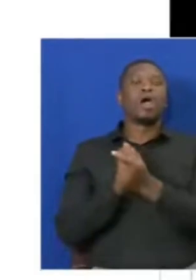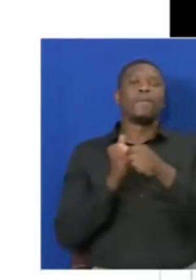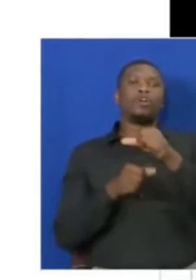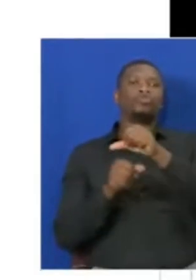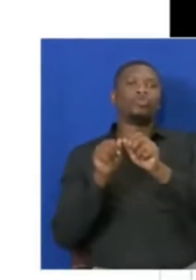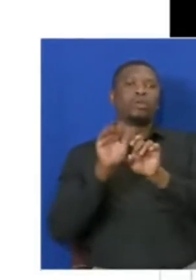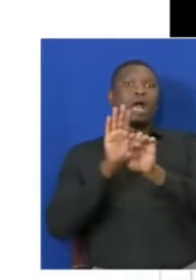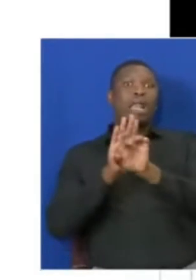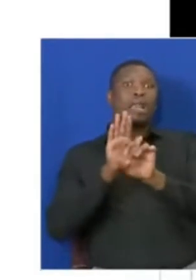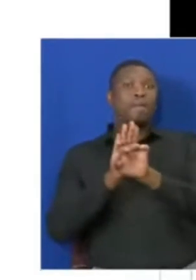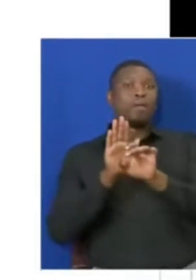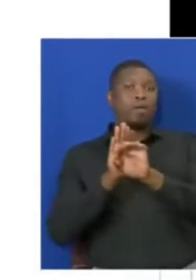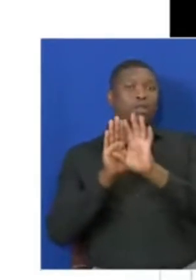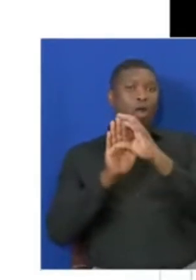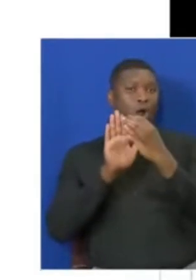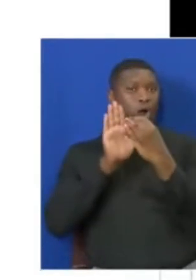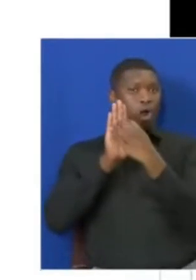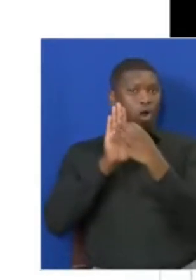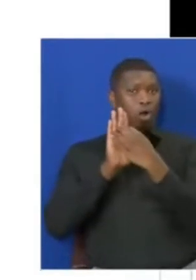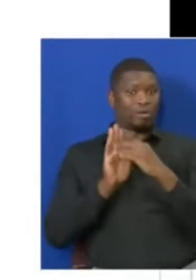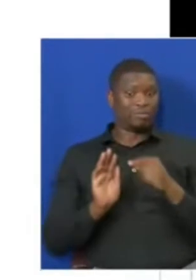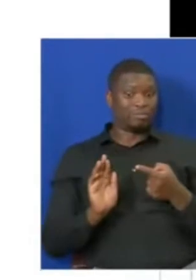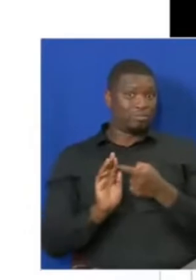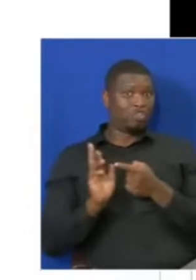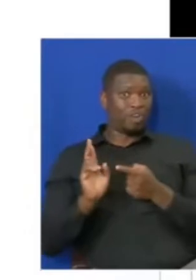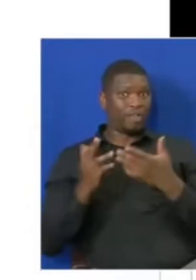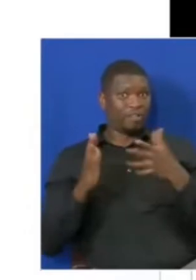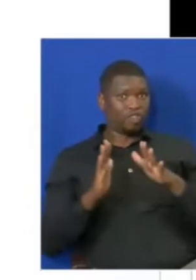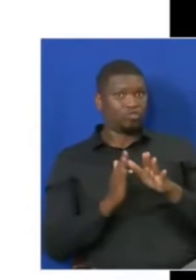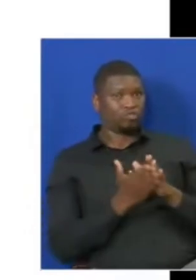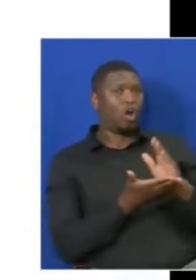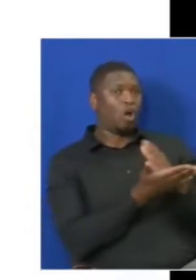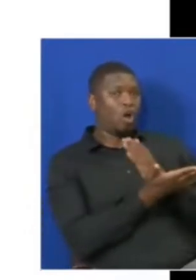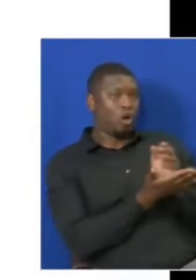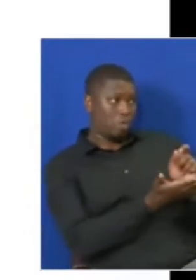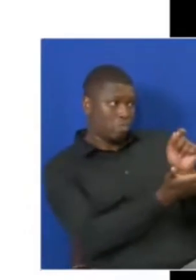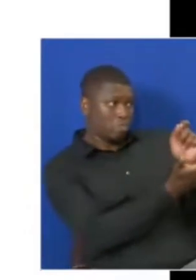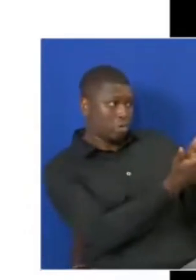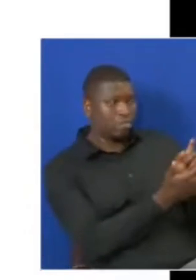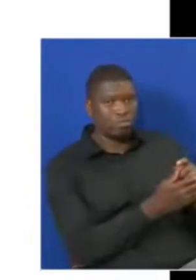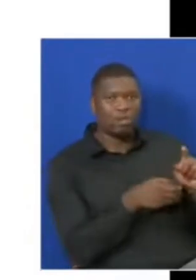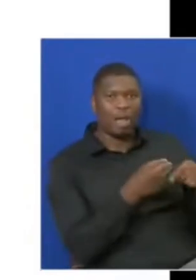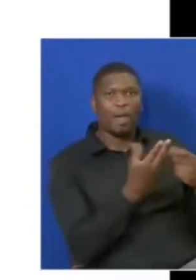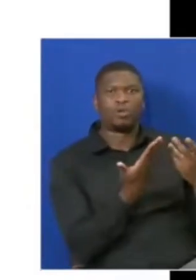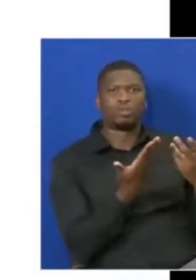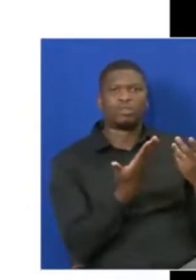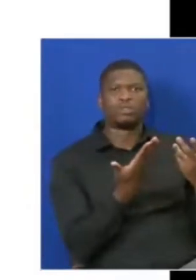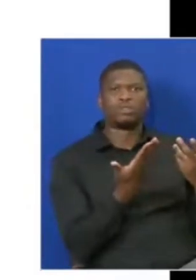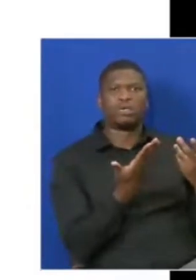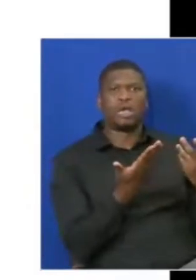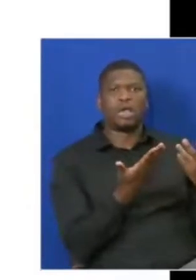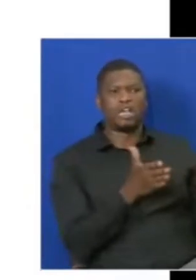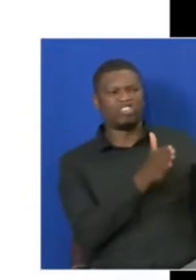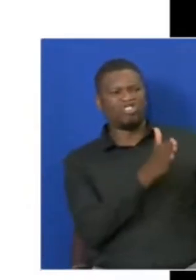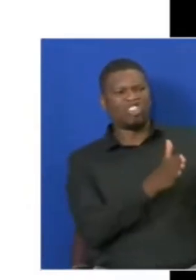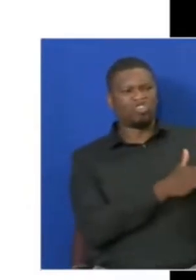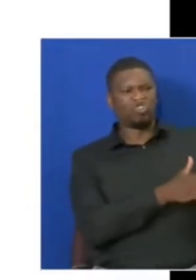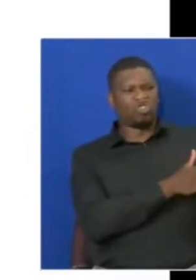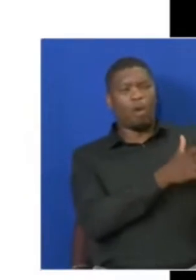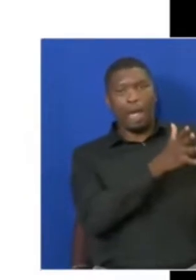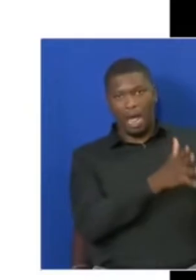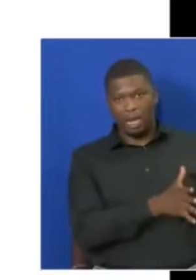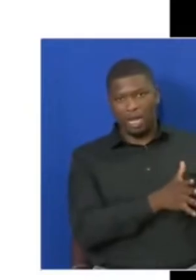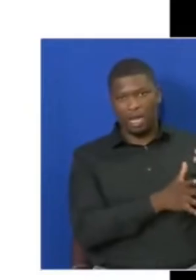shares, talking about a section commander at the financial account